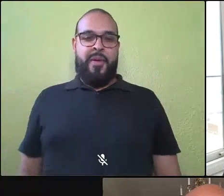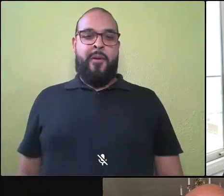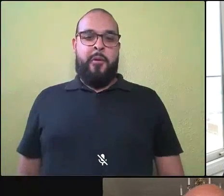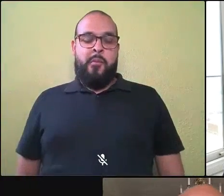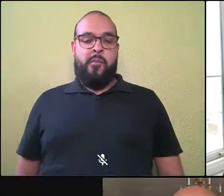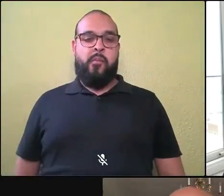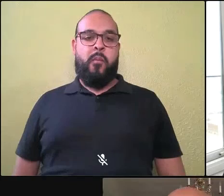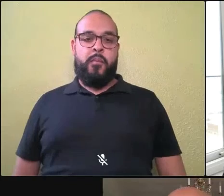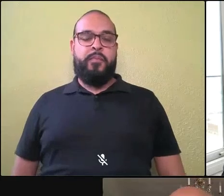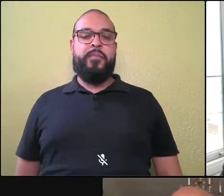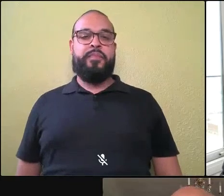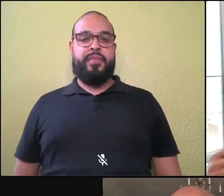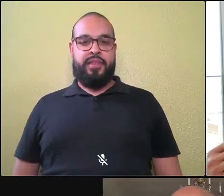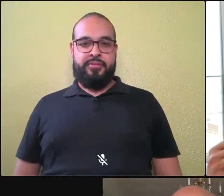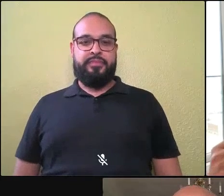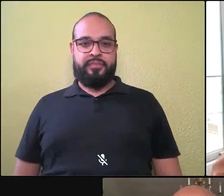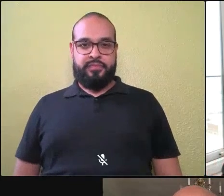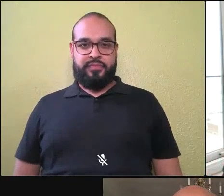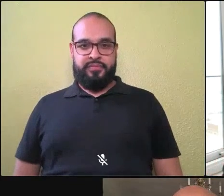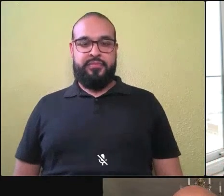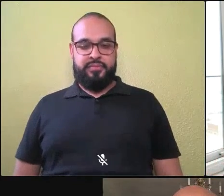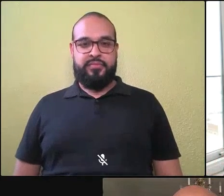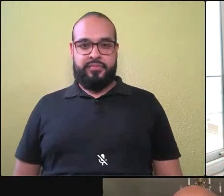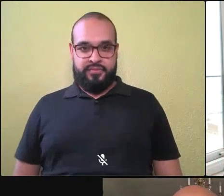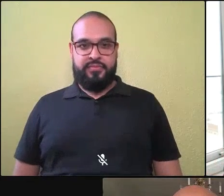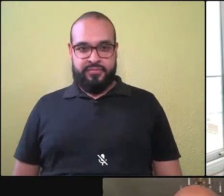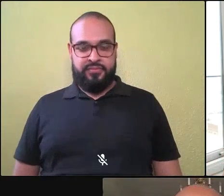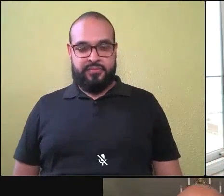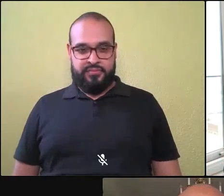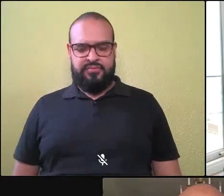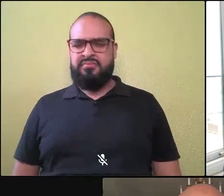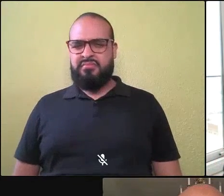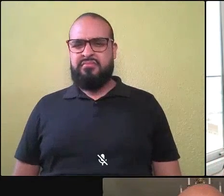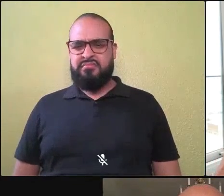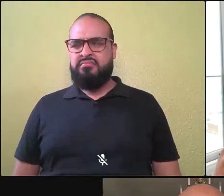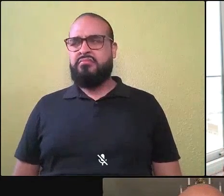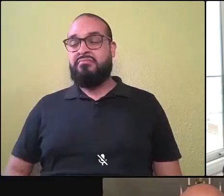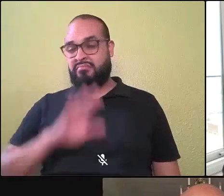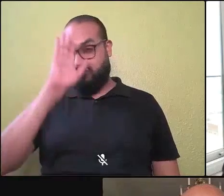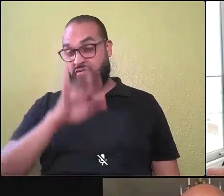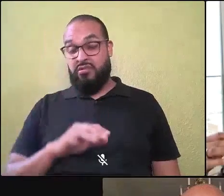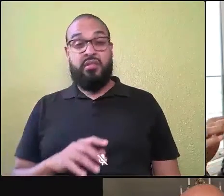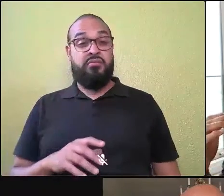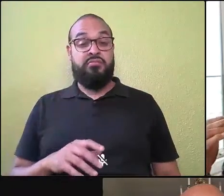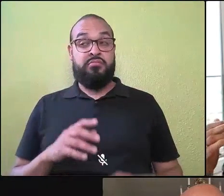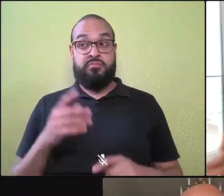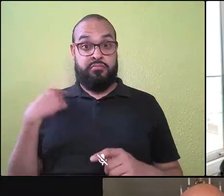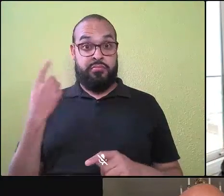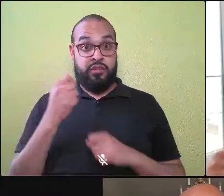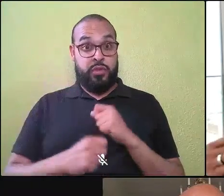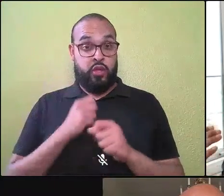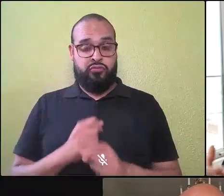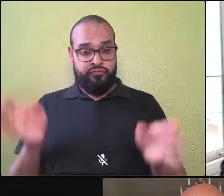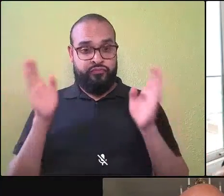I'm curious, like, we have experienced a lot of traumatic events over the last year and a half, from racial inequities to talking about